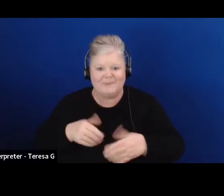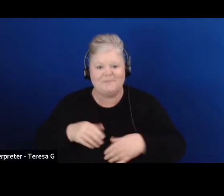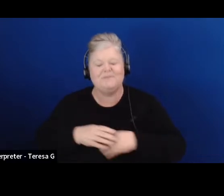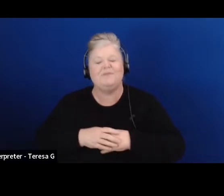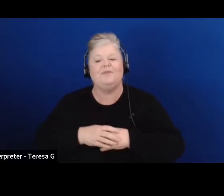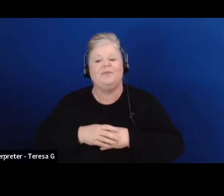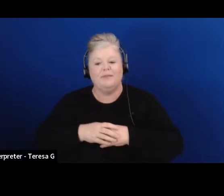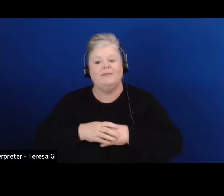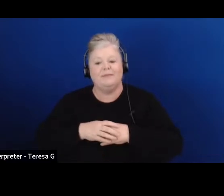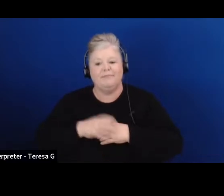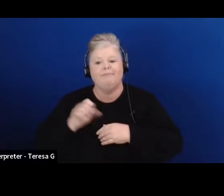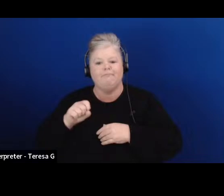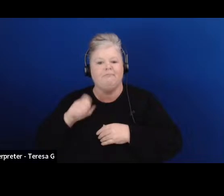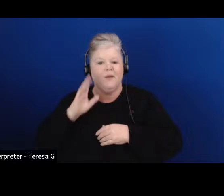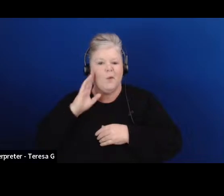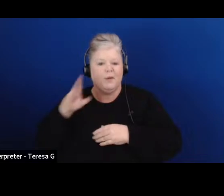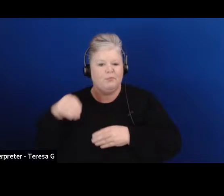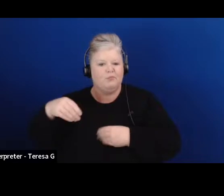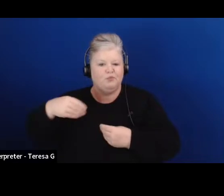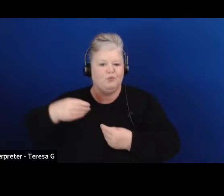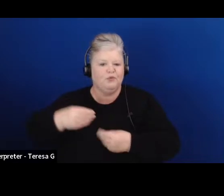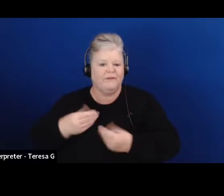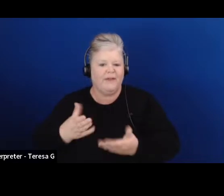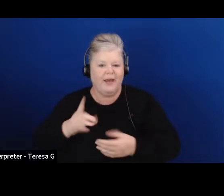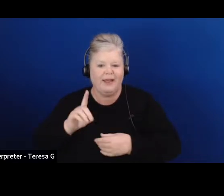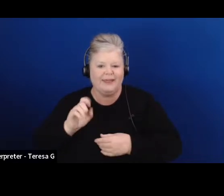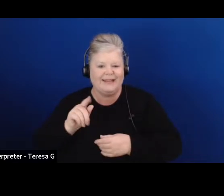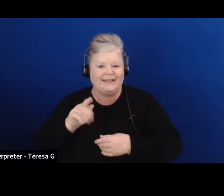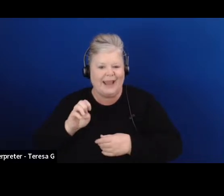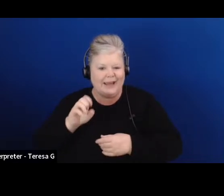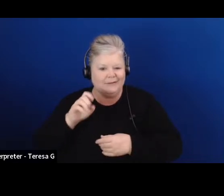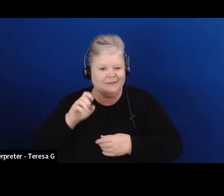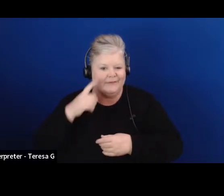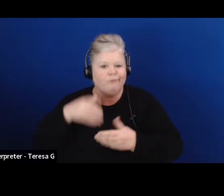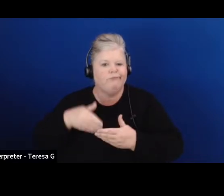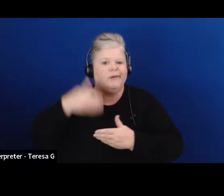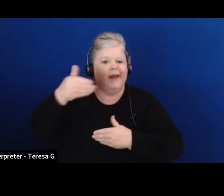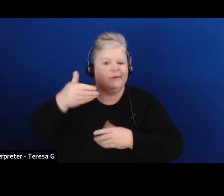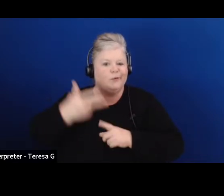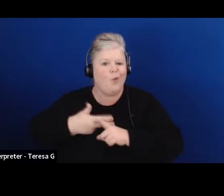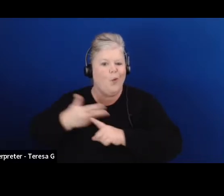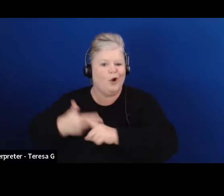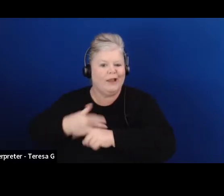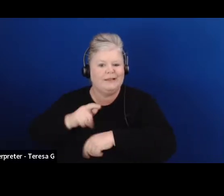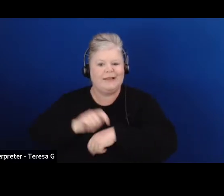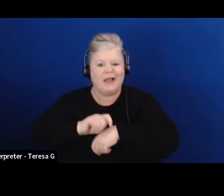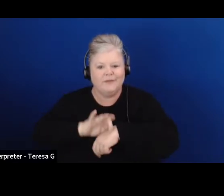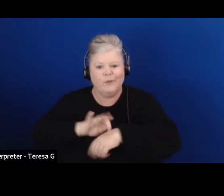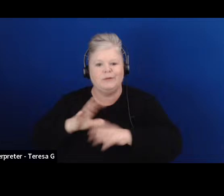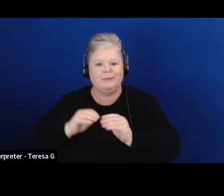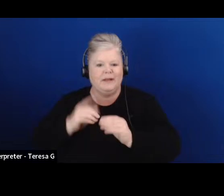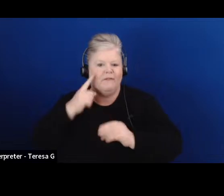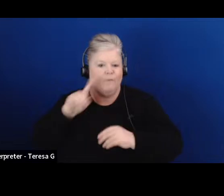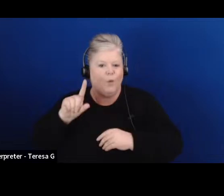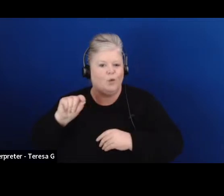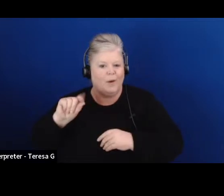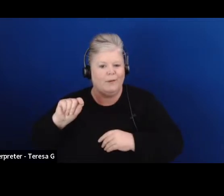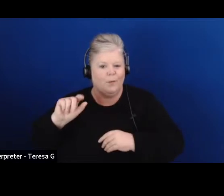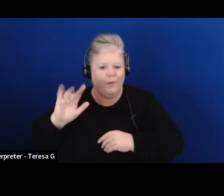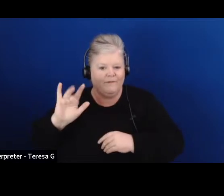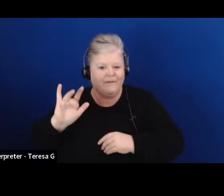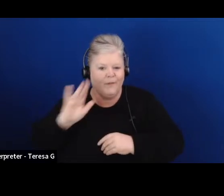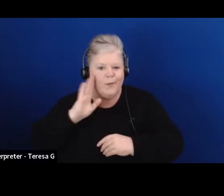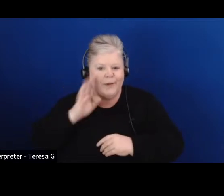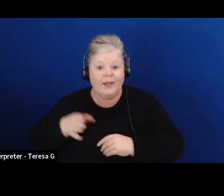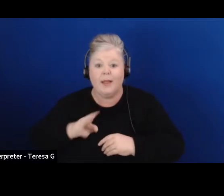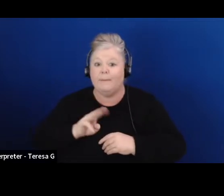those 4 dates out to you for our next quarterly task force meetings in the coming year. And Michelle,